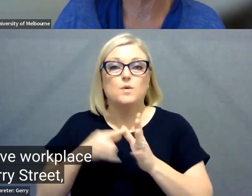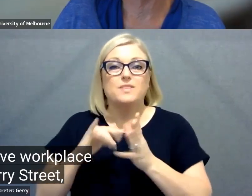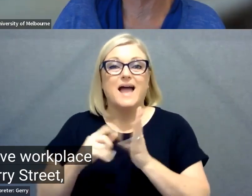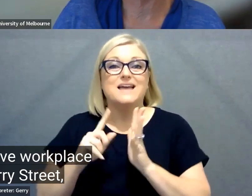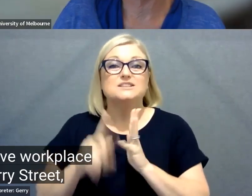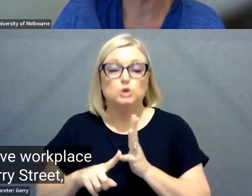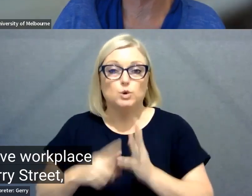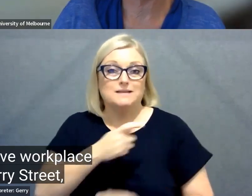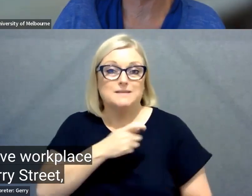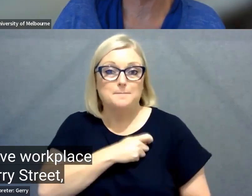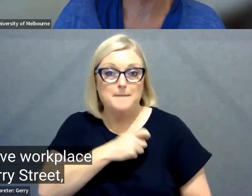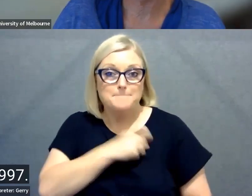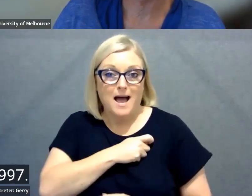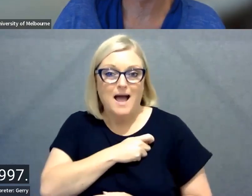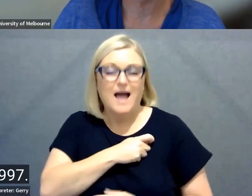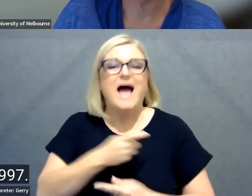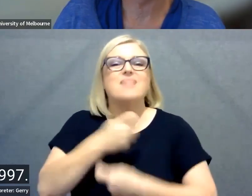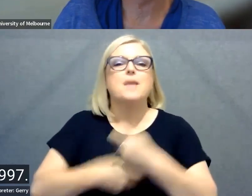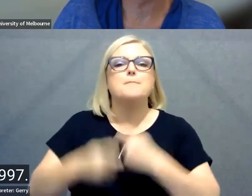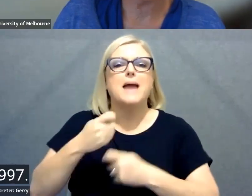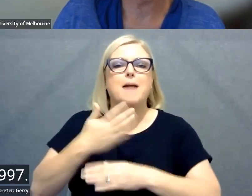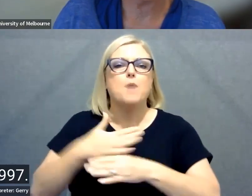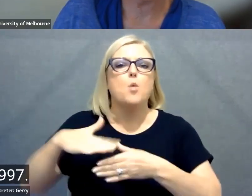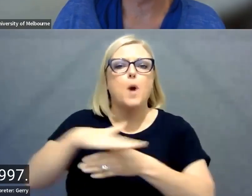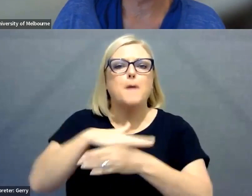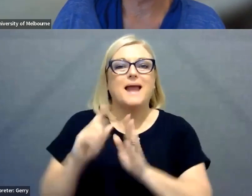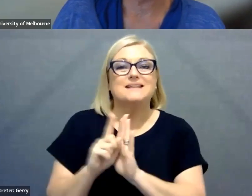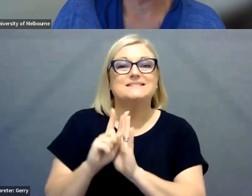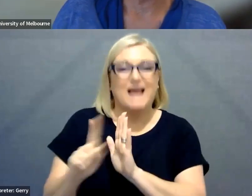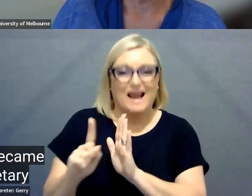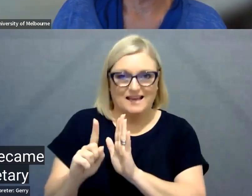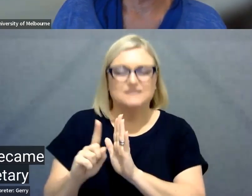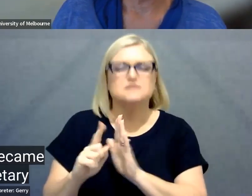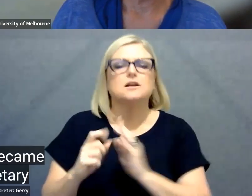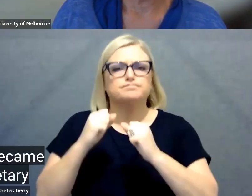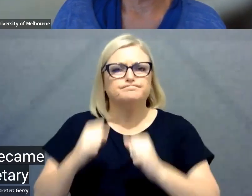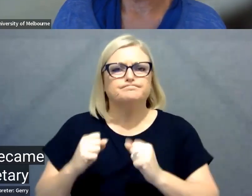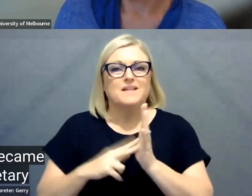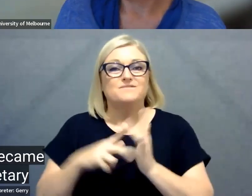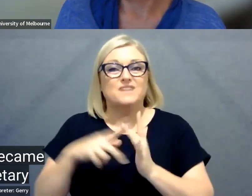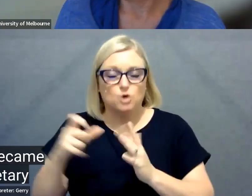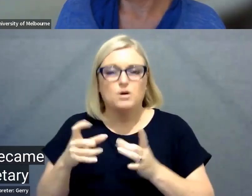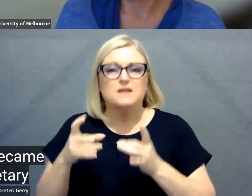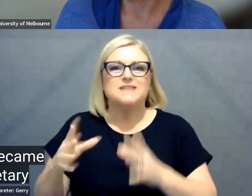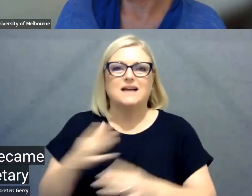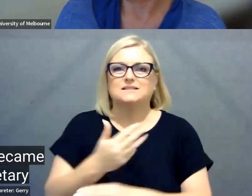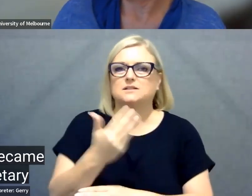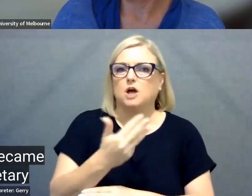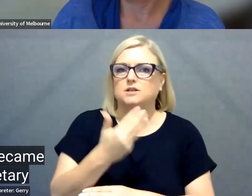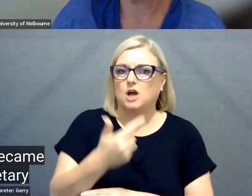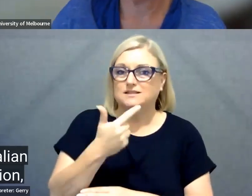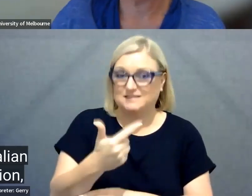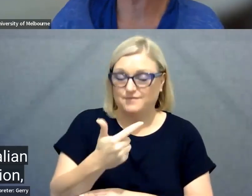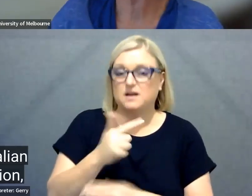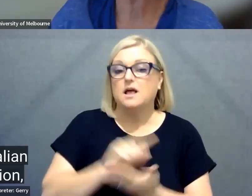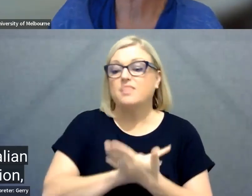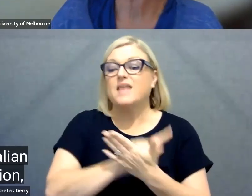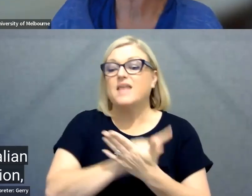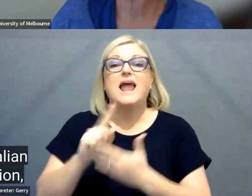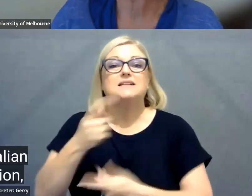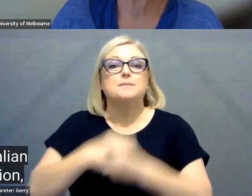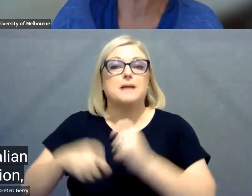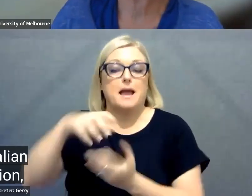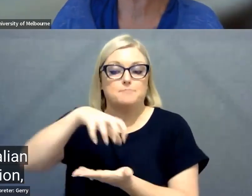active workplace delegate from Berry Street, Victoria in 1997. In 2018, Lisa became branch secretary of the